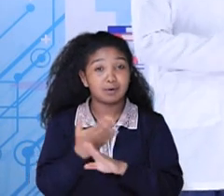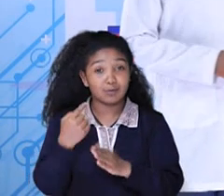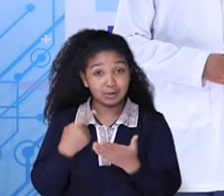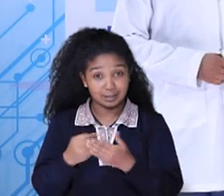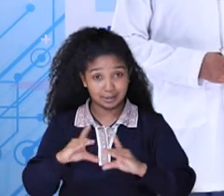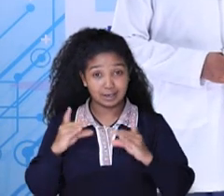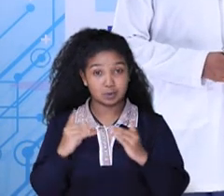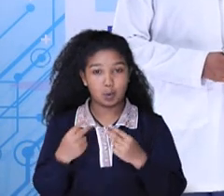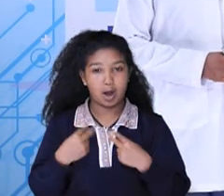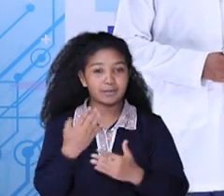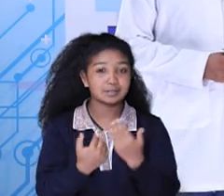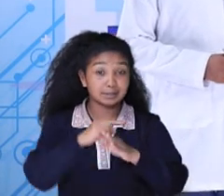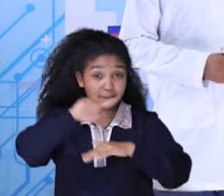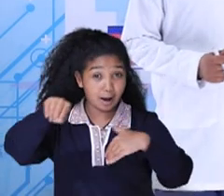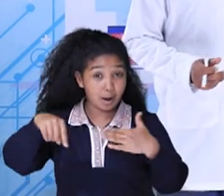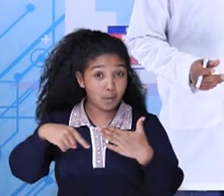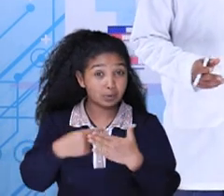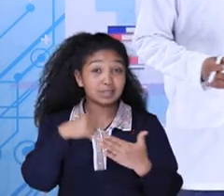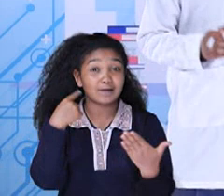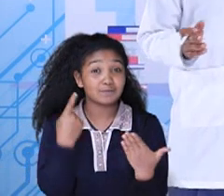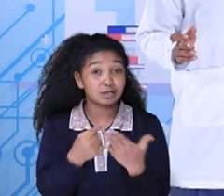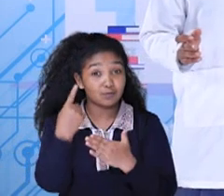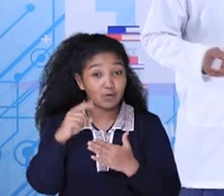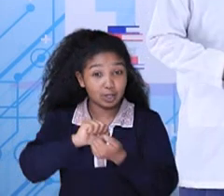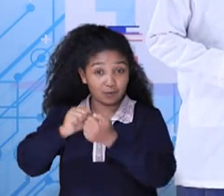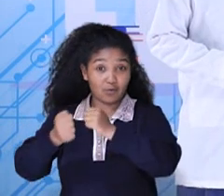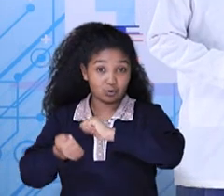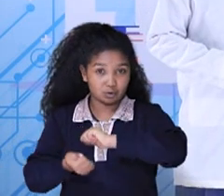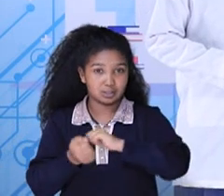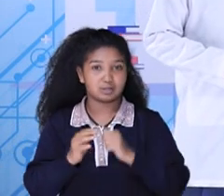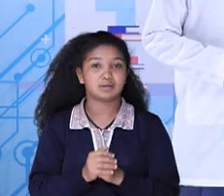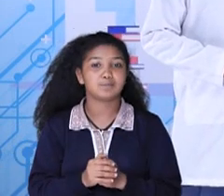this session, we have discussed about the evidence for evolution.